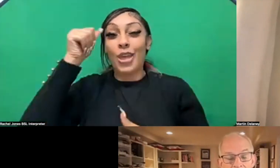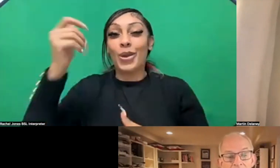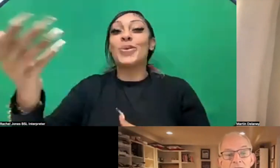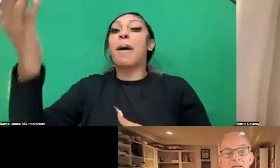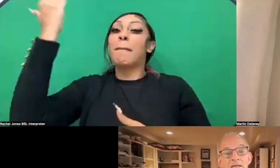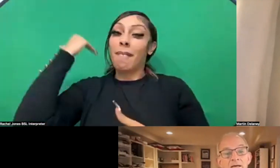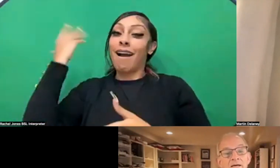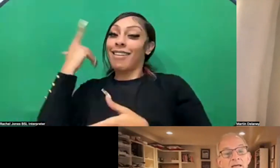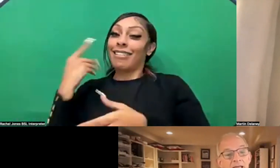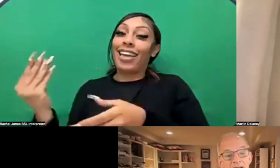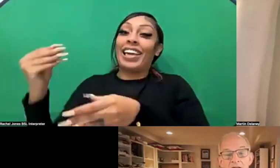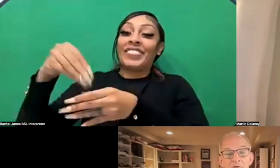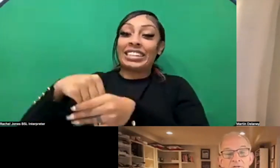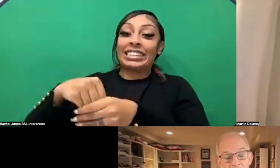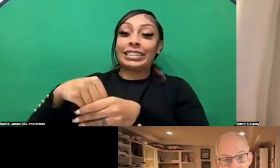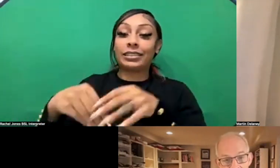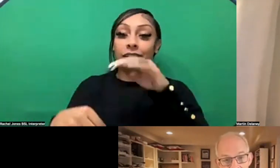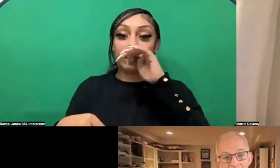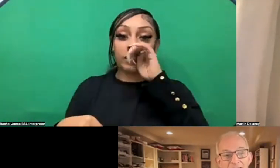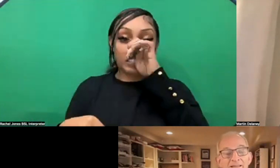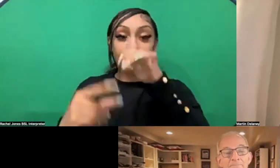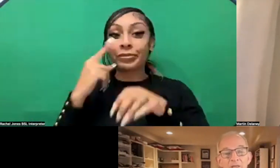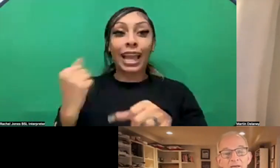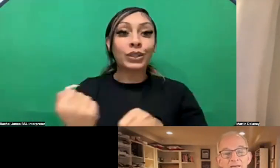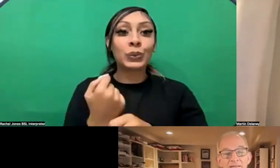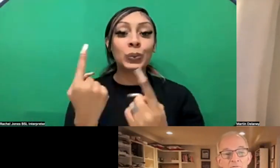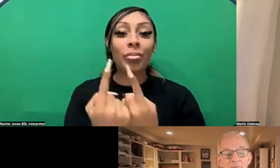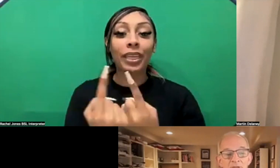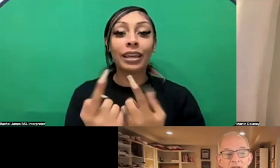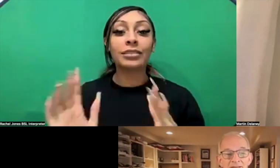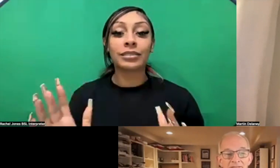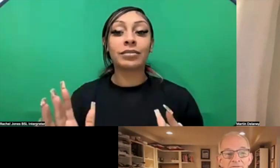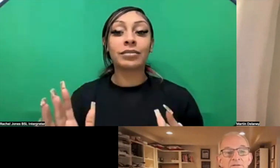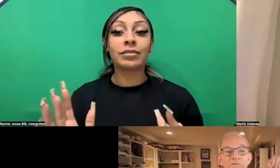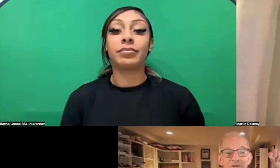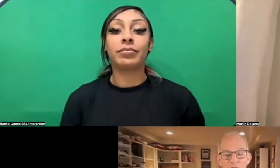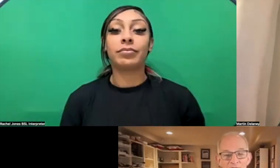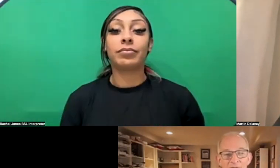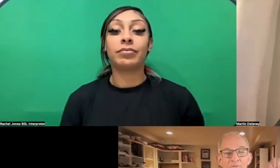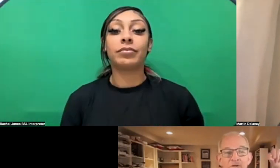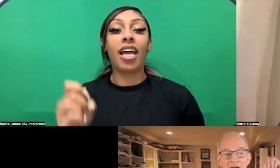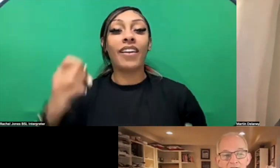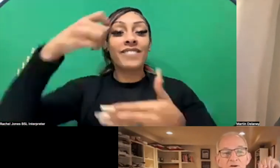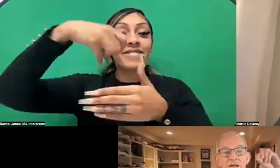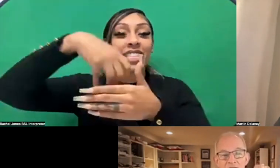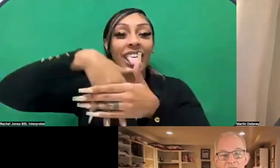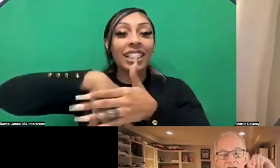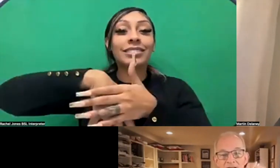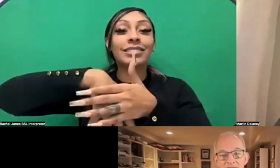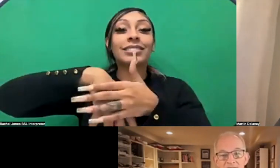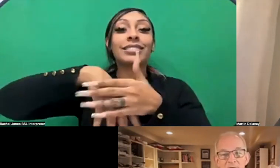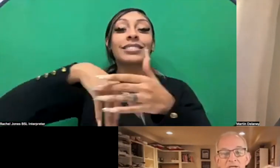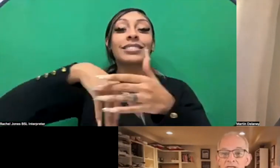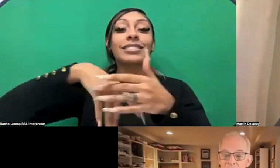experience. And it would do things like there would be a filter tone that would change on every